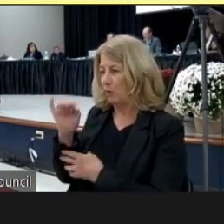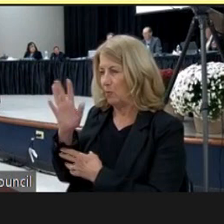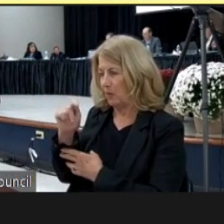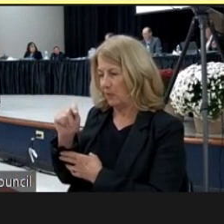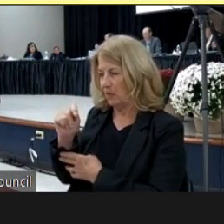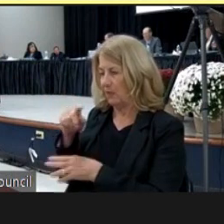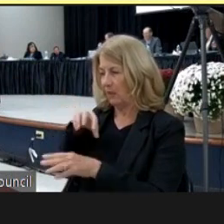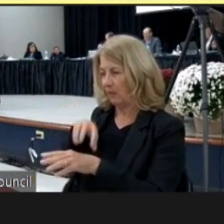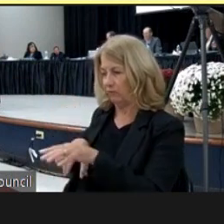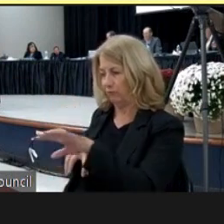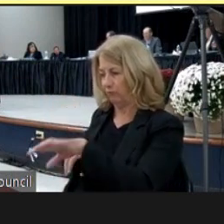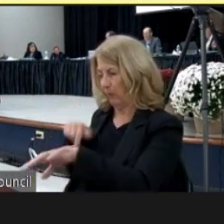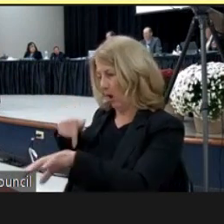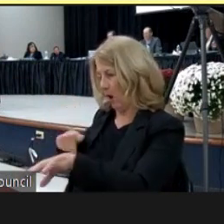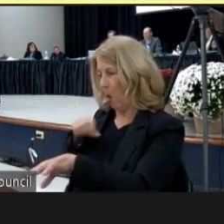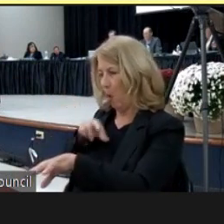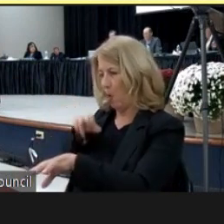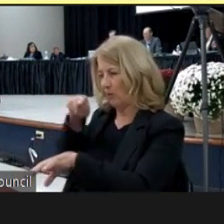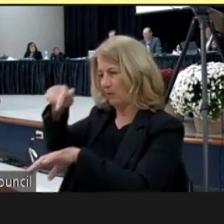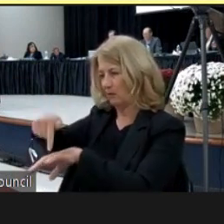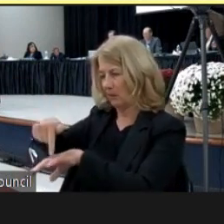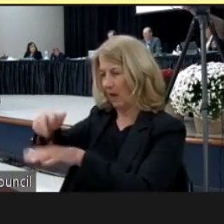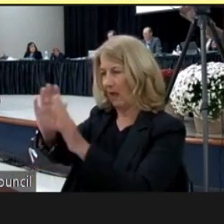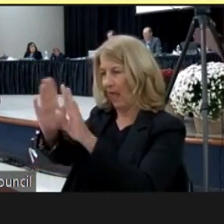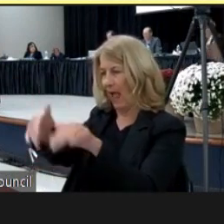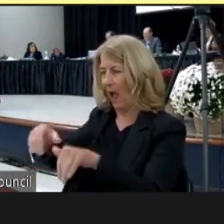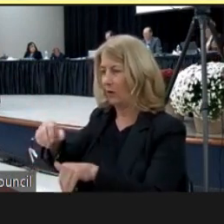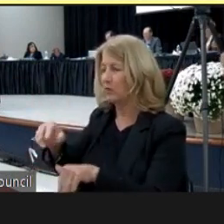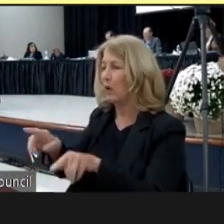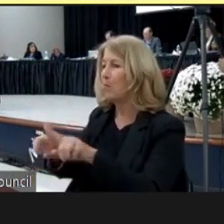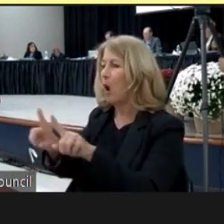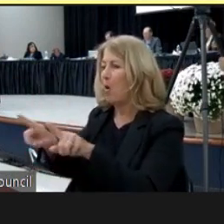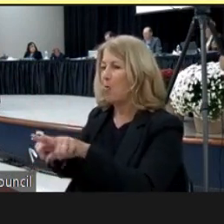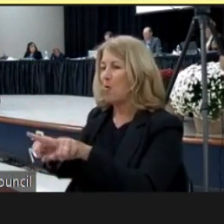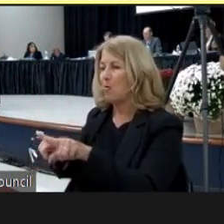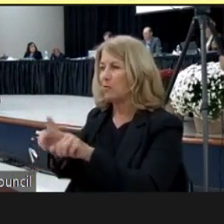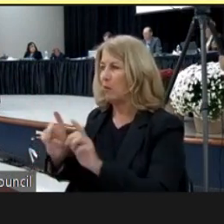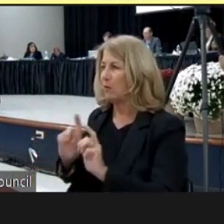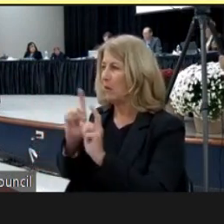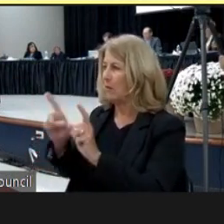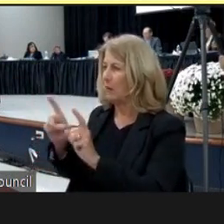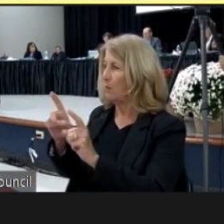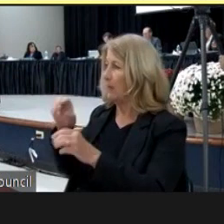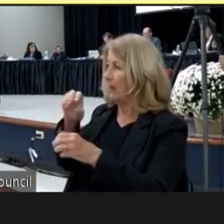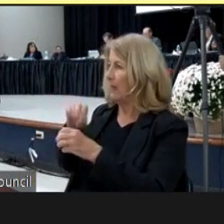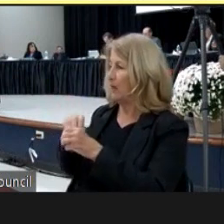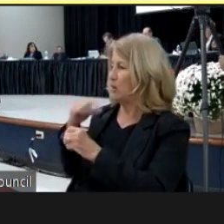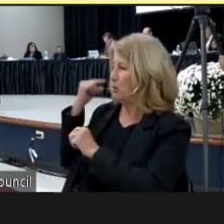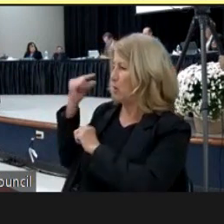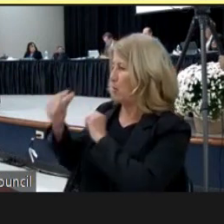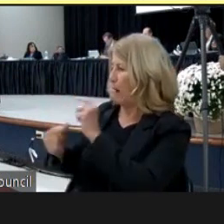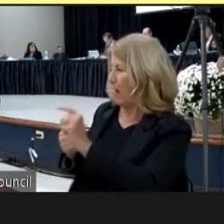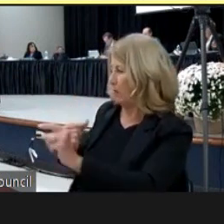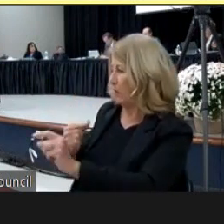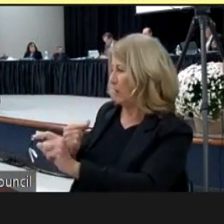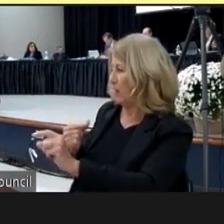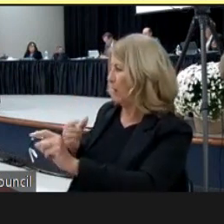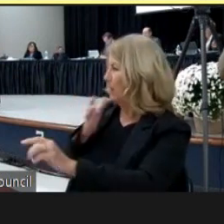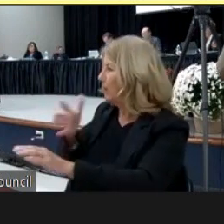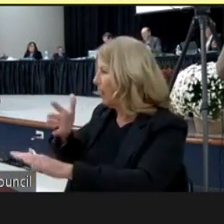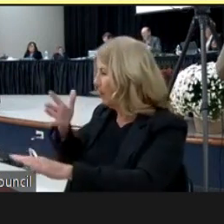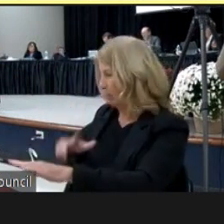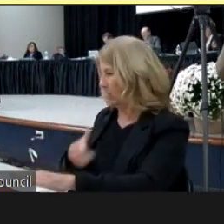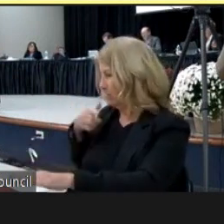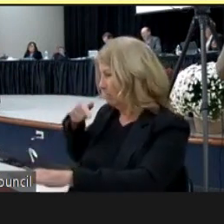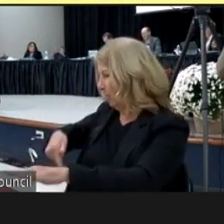ADU or the main house, but also it gives you some intergenerational options. Correct. Is that kind of the option there, or That's kind